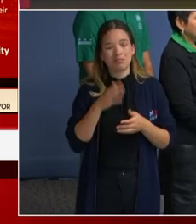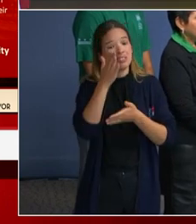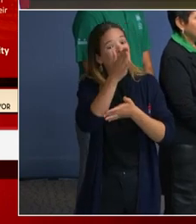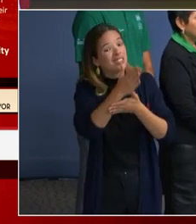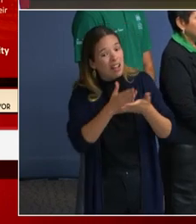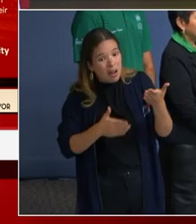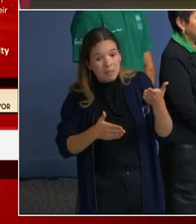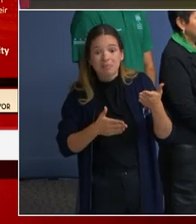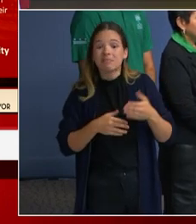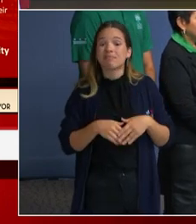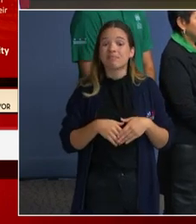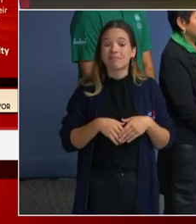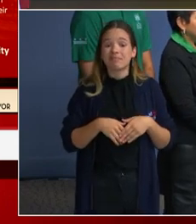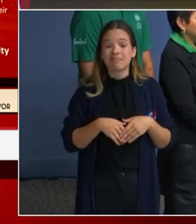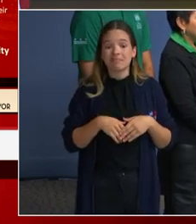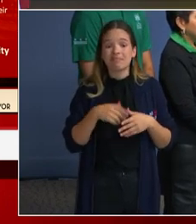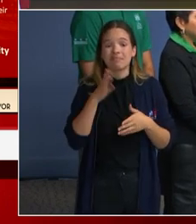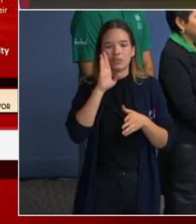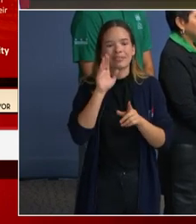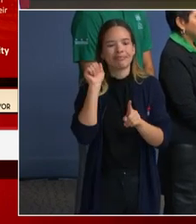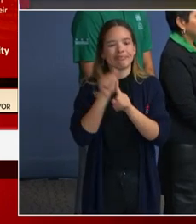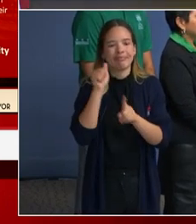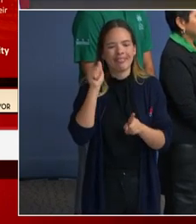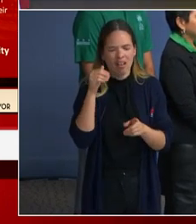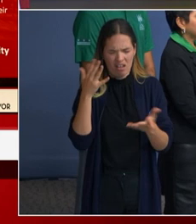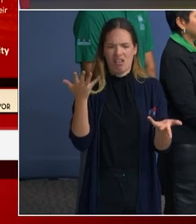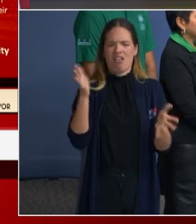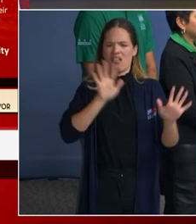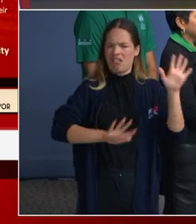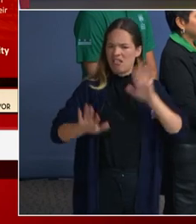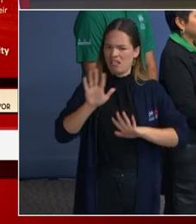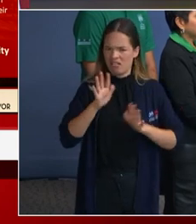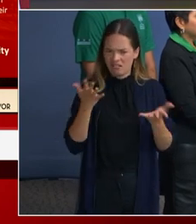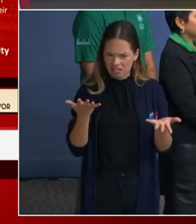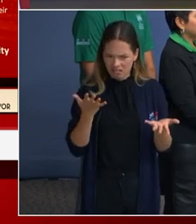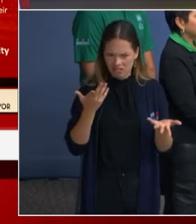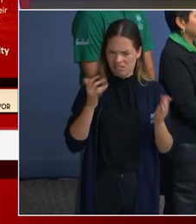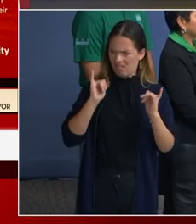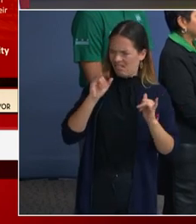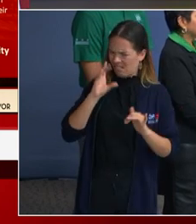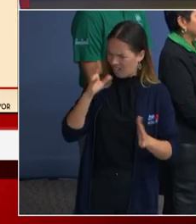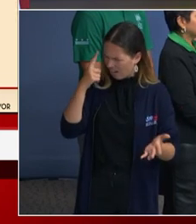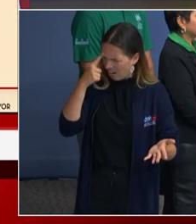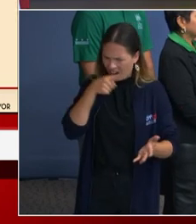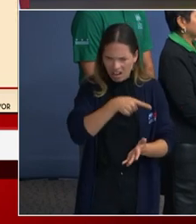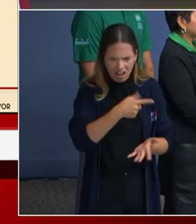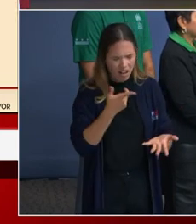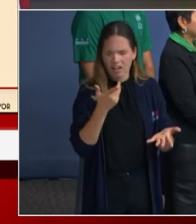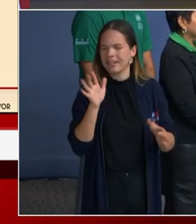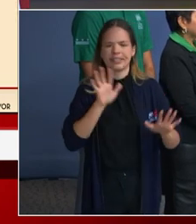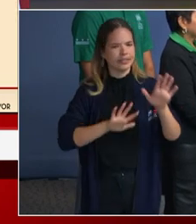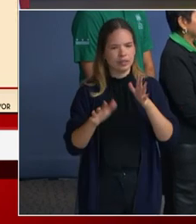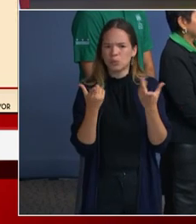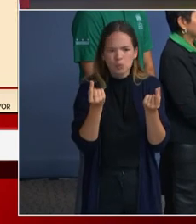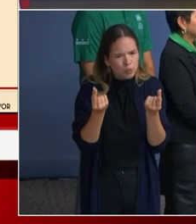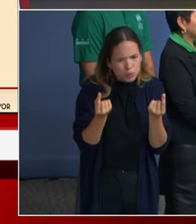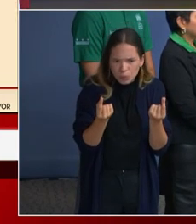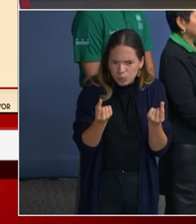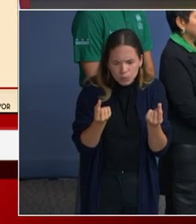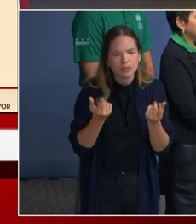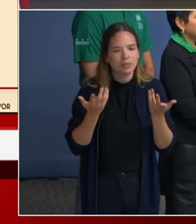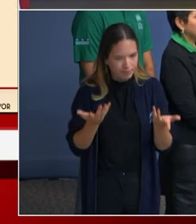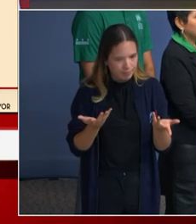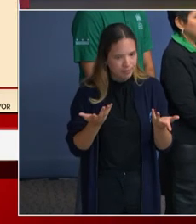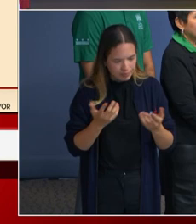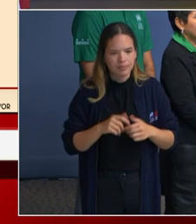being tricked or lied to. Our experience is that the vast majority of people move onward to